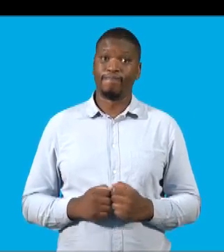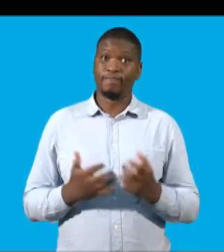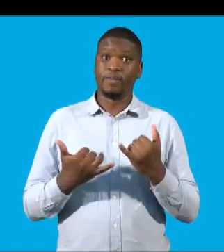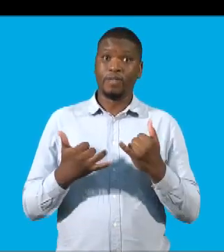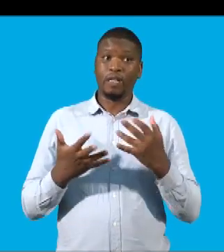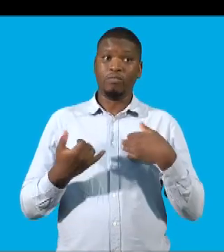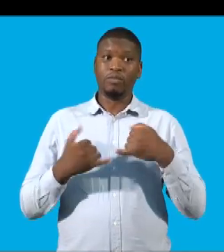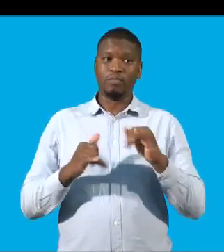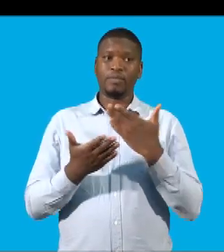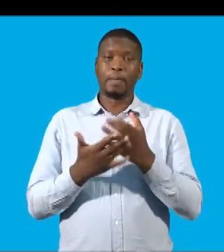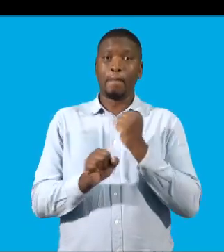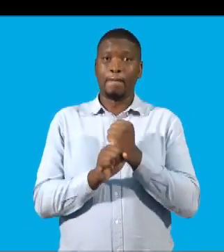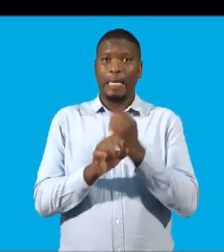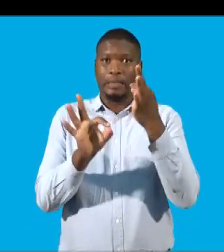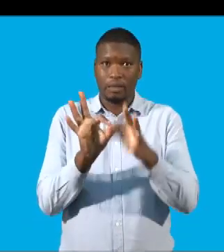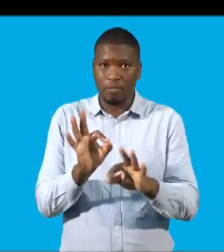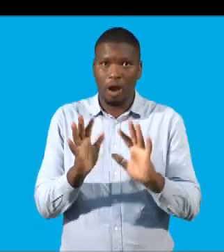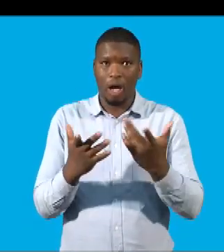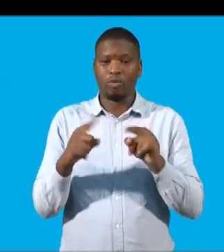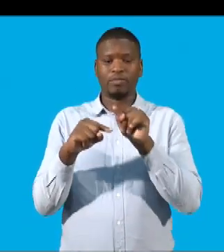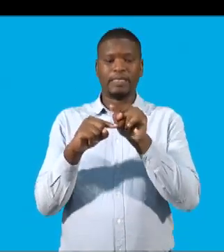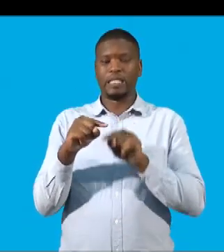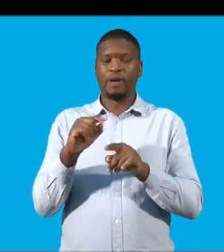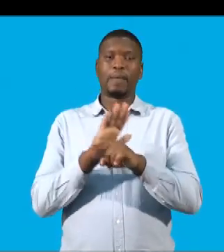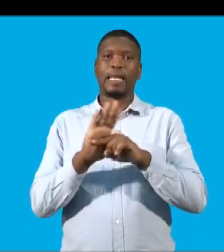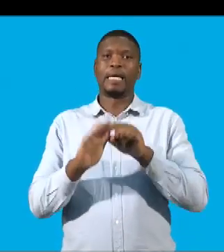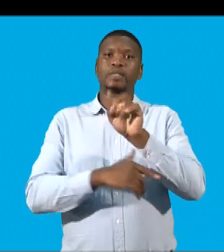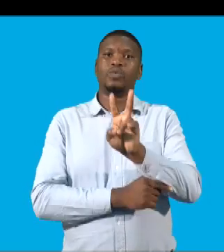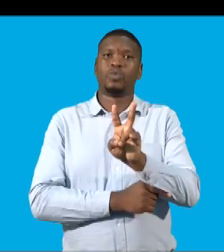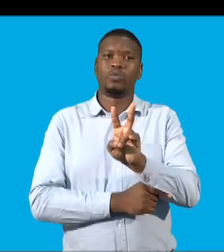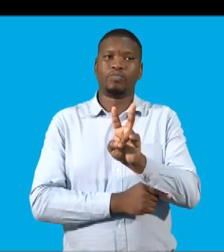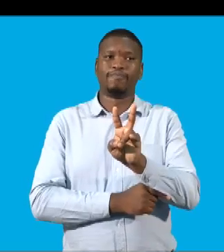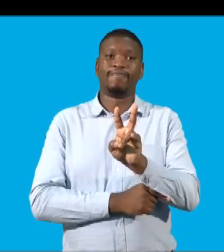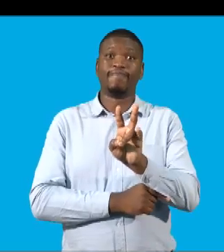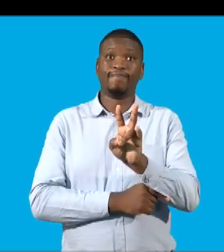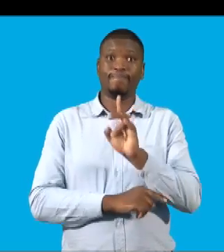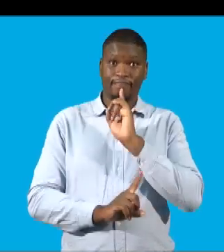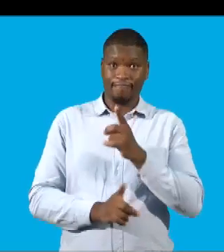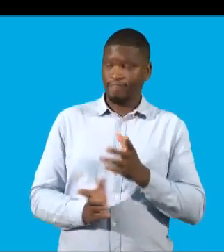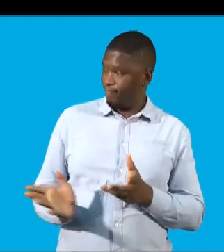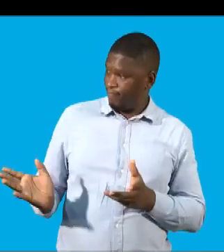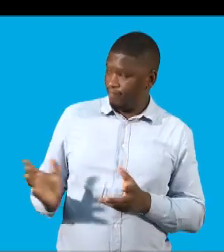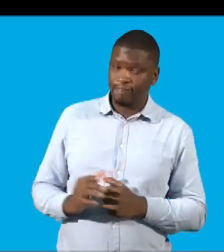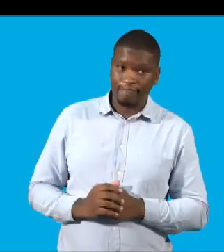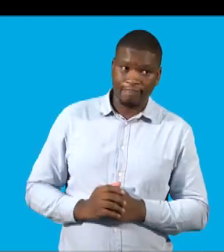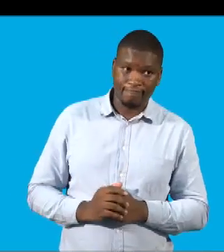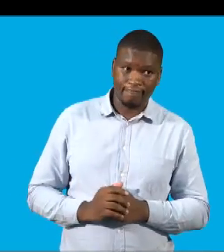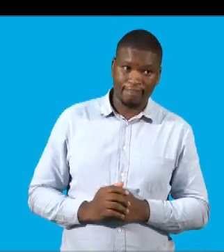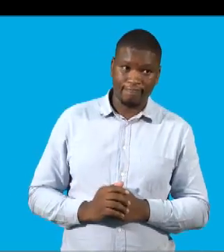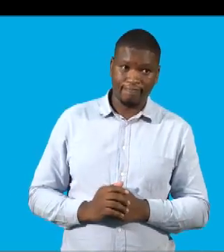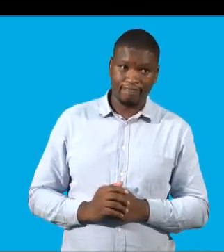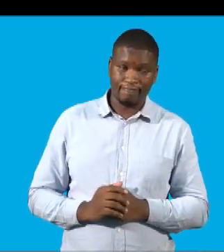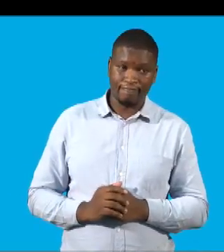432. We can, of course, simplify this by dividing by negative 2 throughout, which is going to give us an n